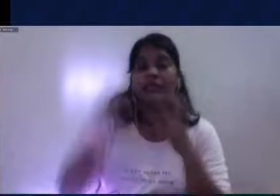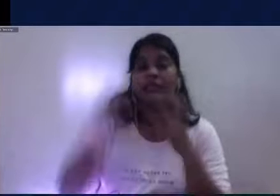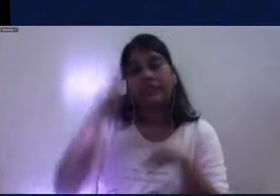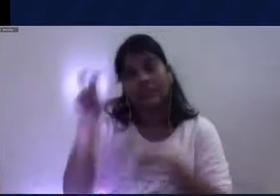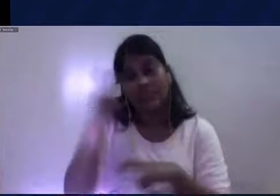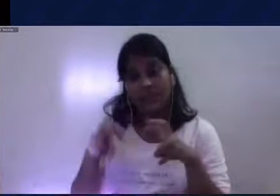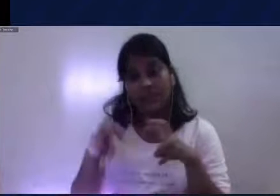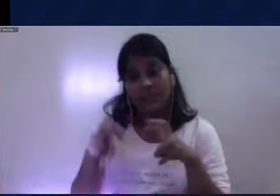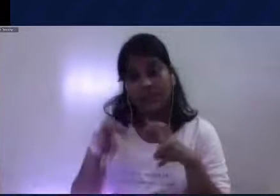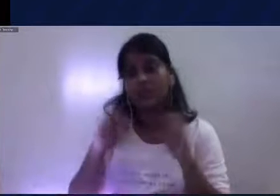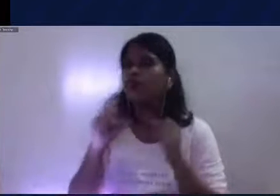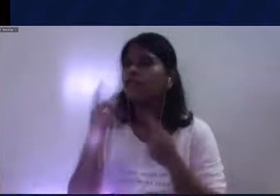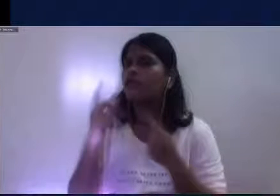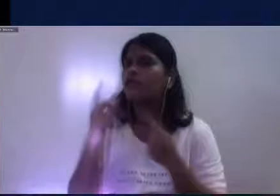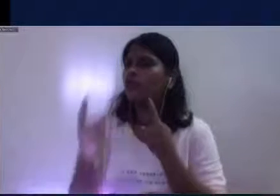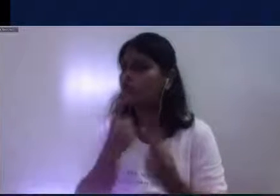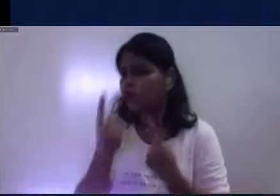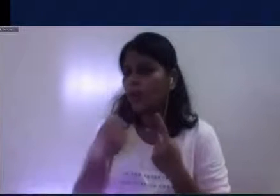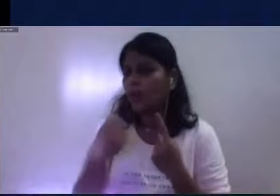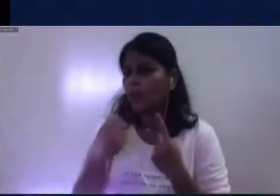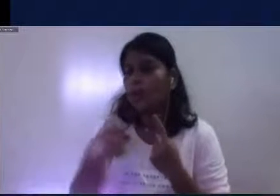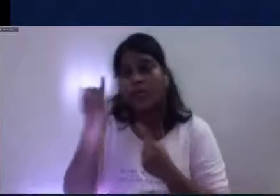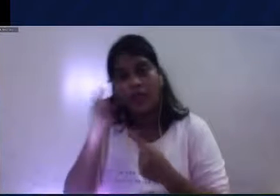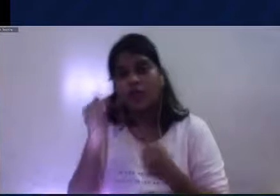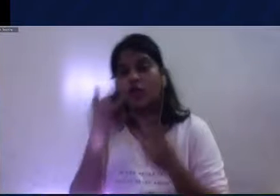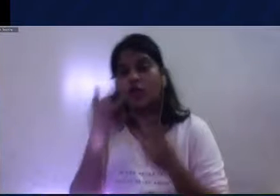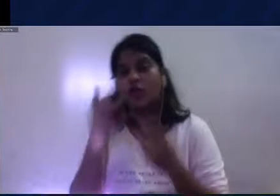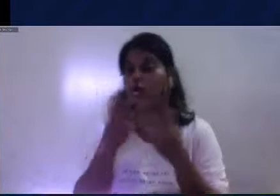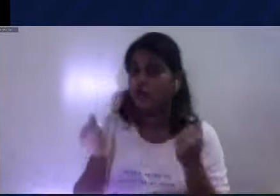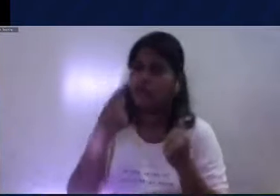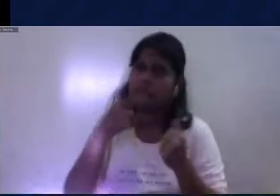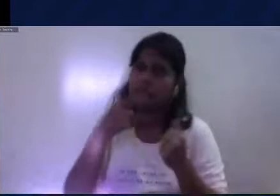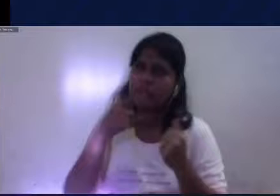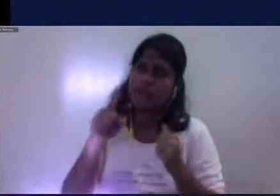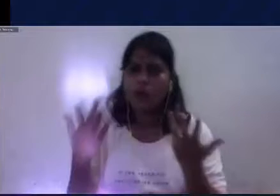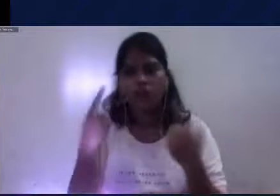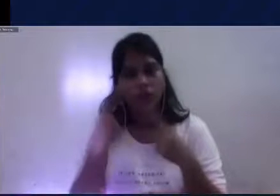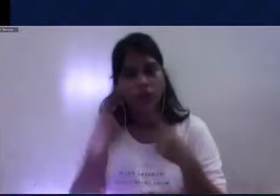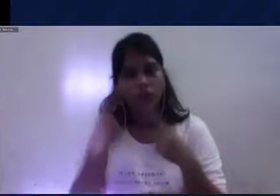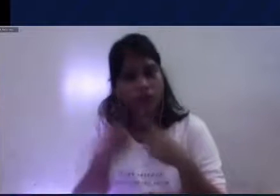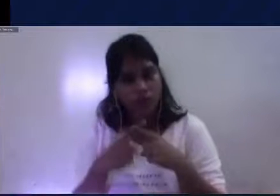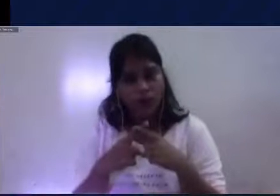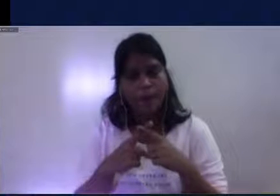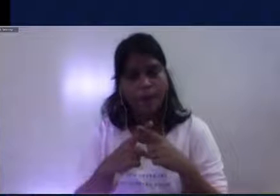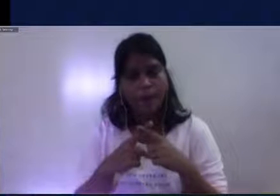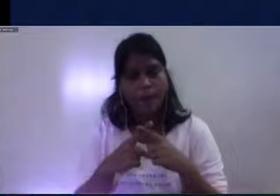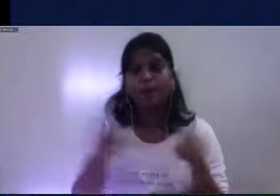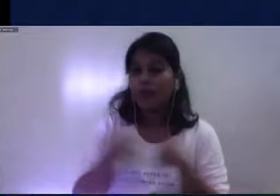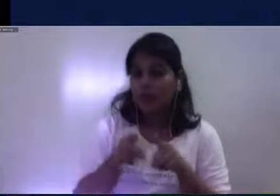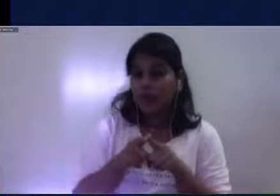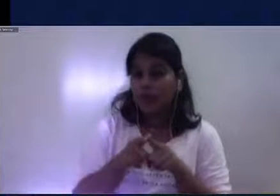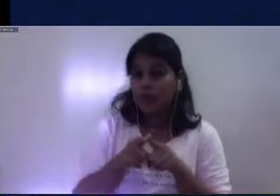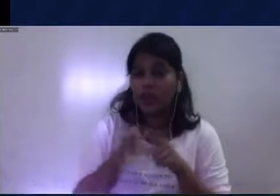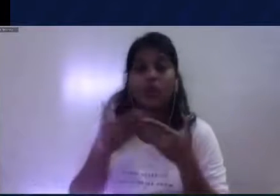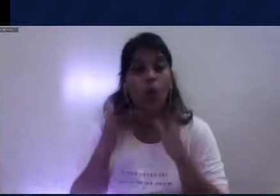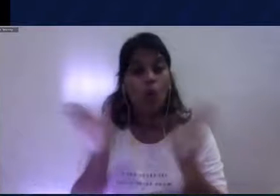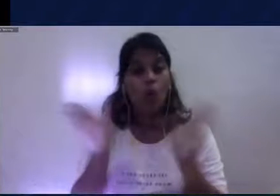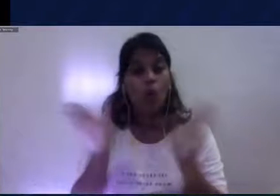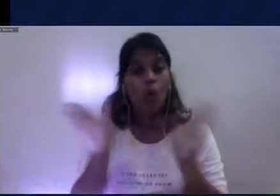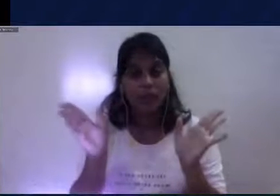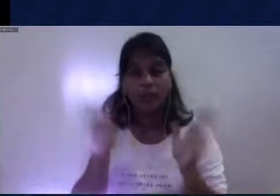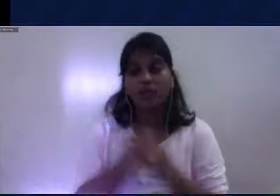to validate whether our idea or solution is right or wrong. And that kind of snips off the openness of